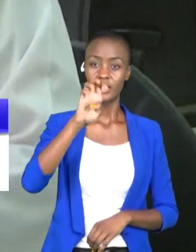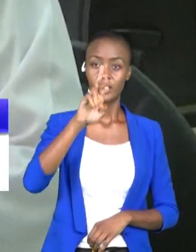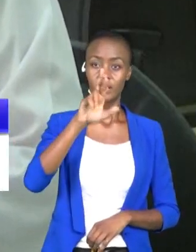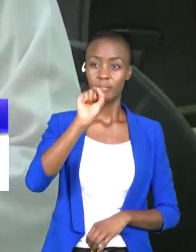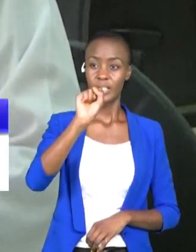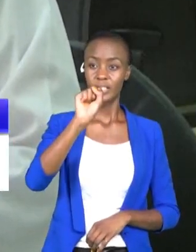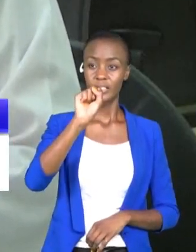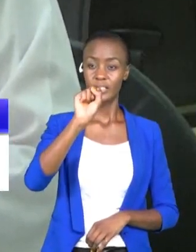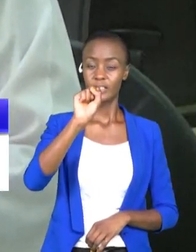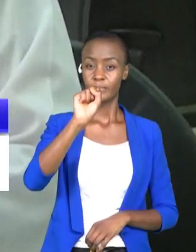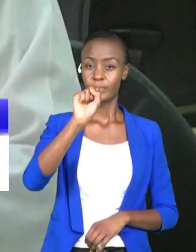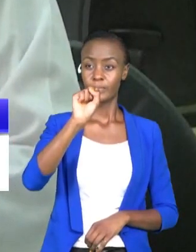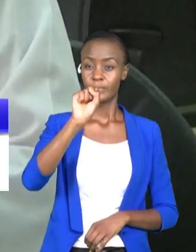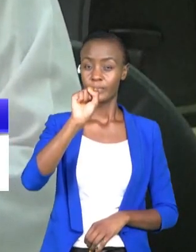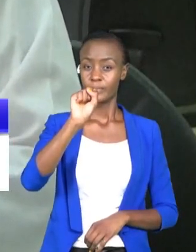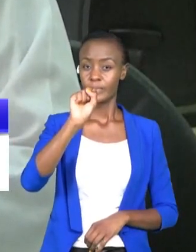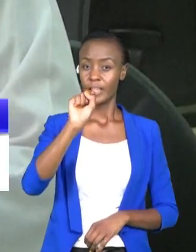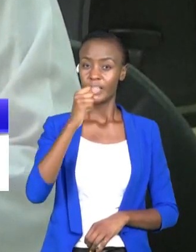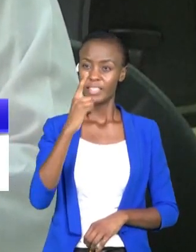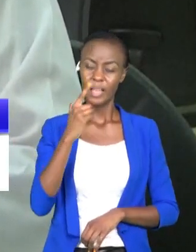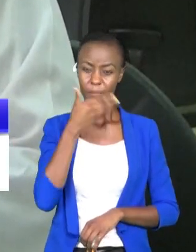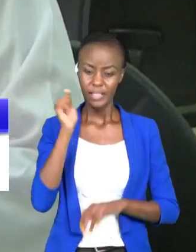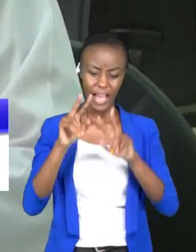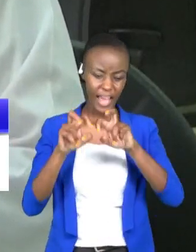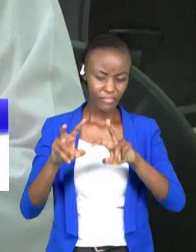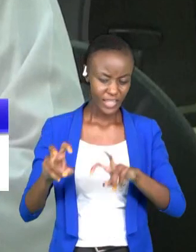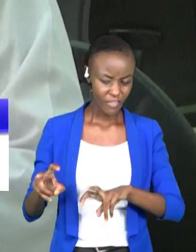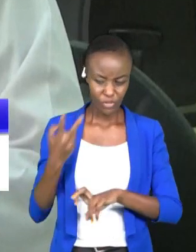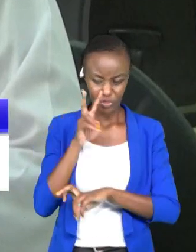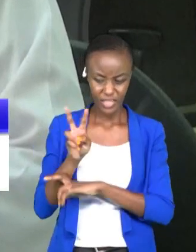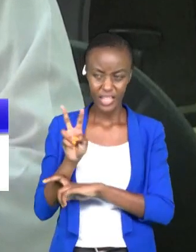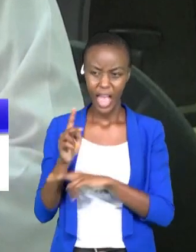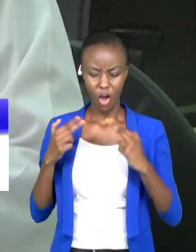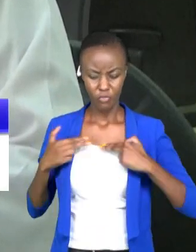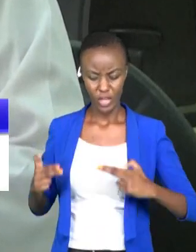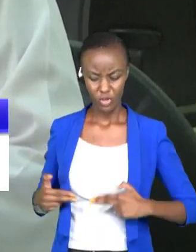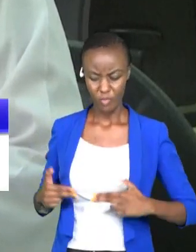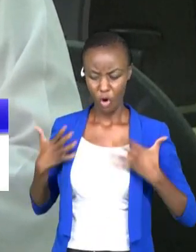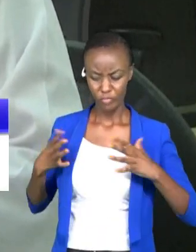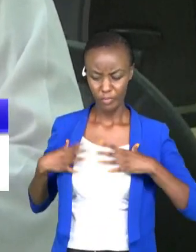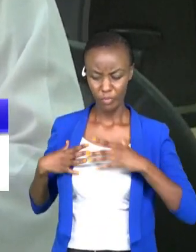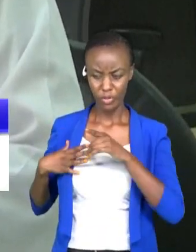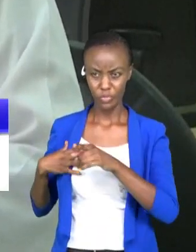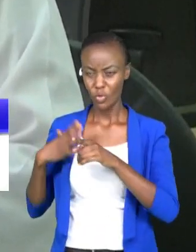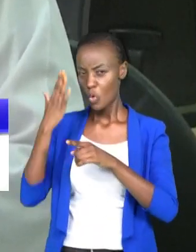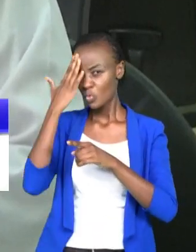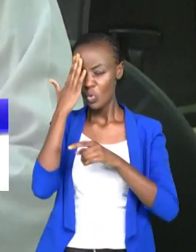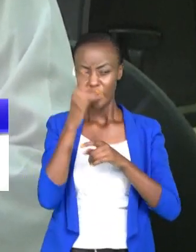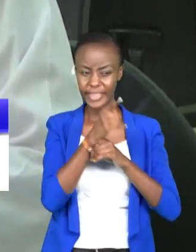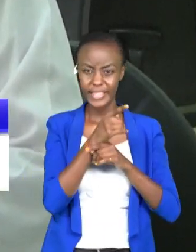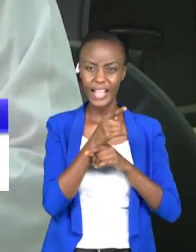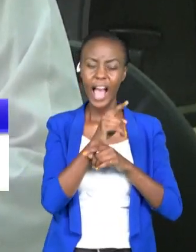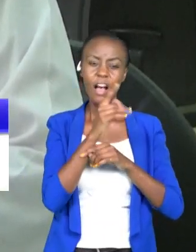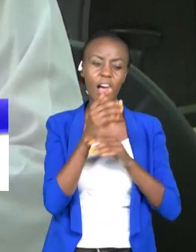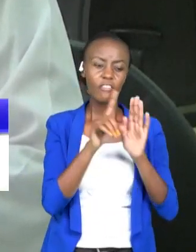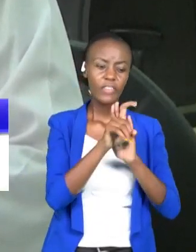So we said, can we also investigate humans and see if actually this disease is zoonotic? And that is how we came